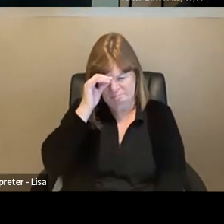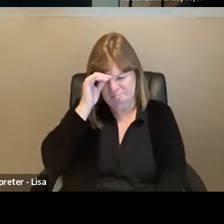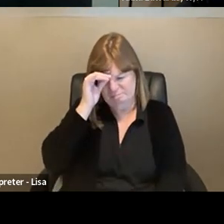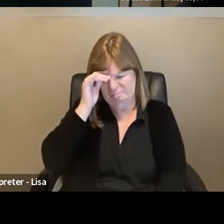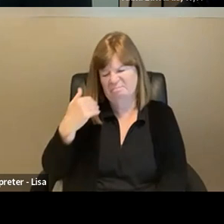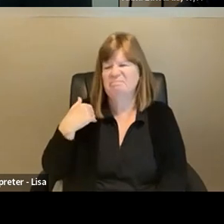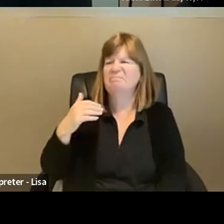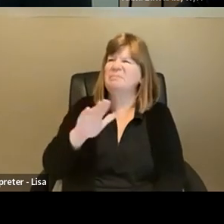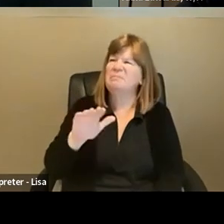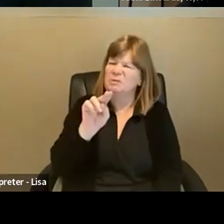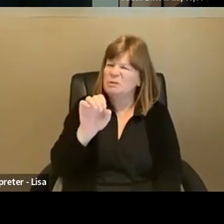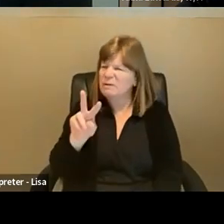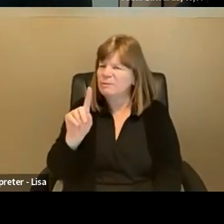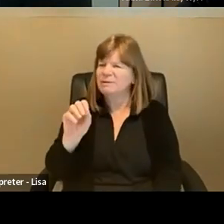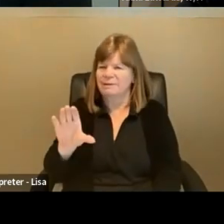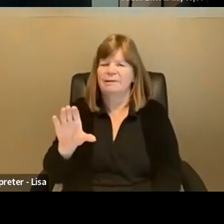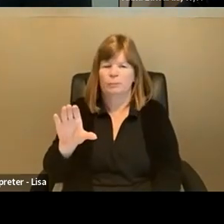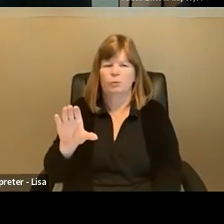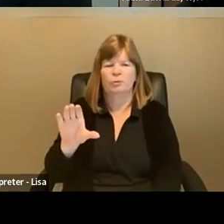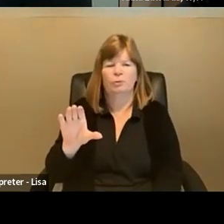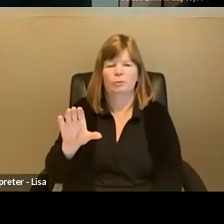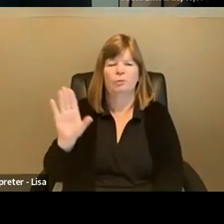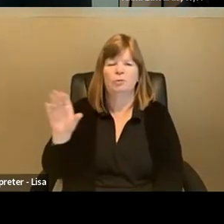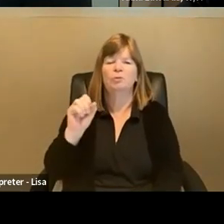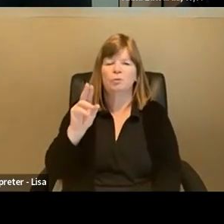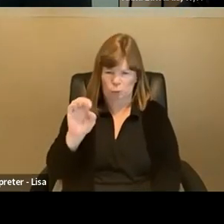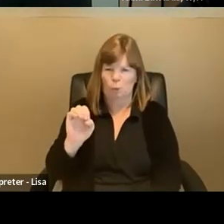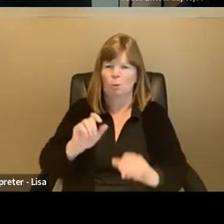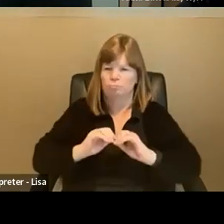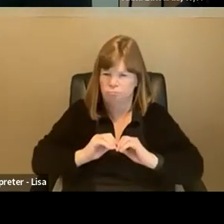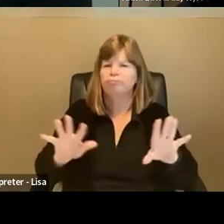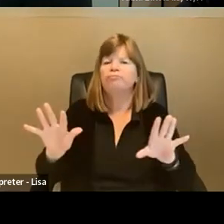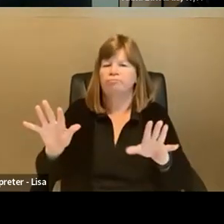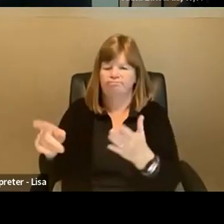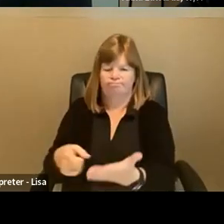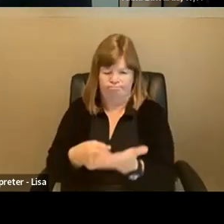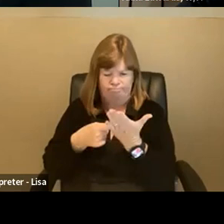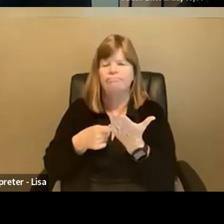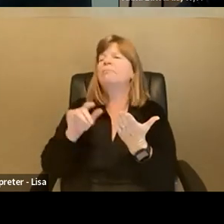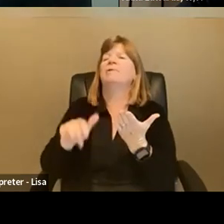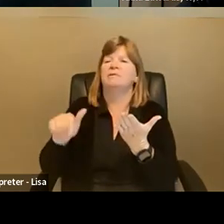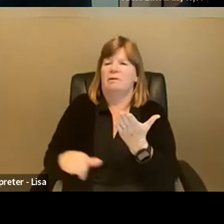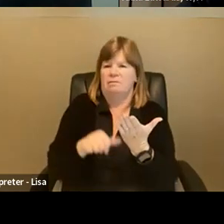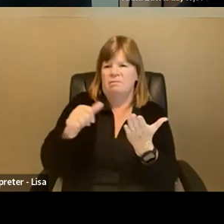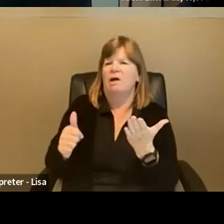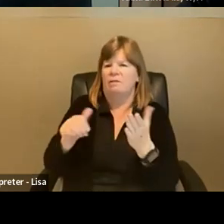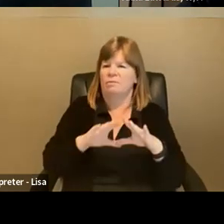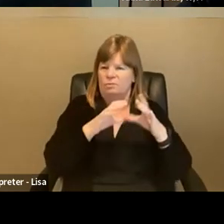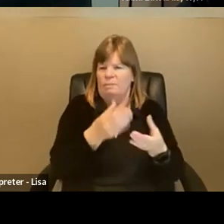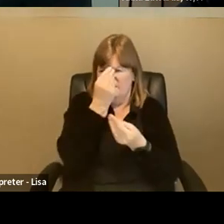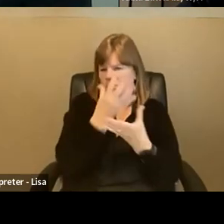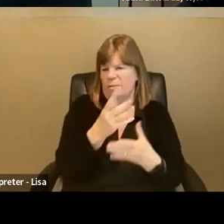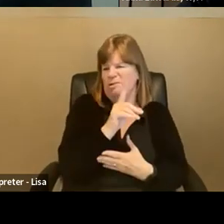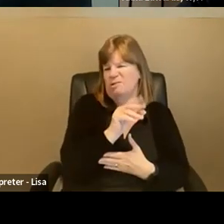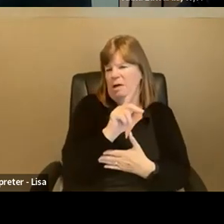December, November, the NAEP scores were released. So that's another set of data that